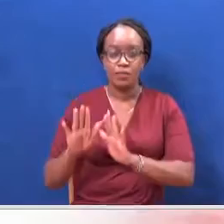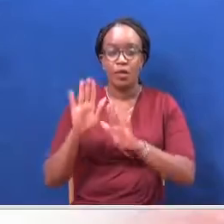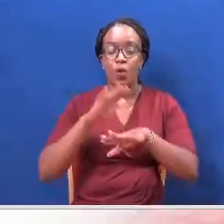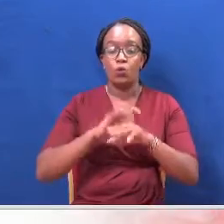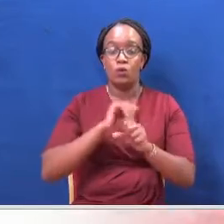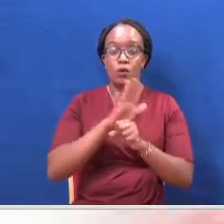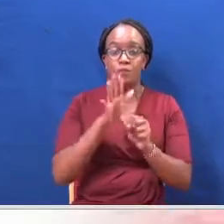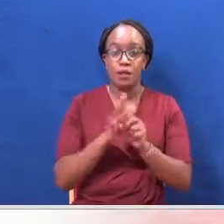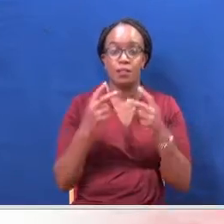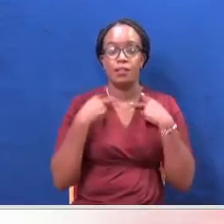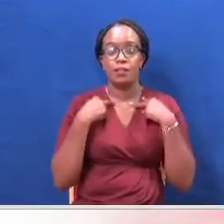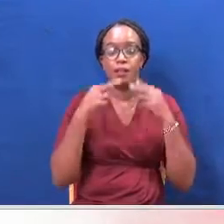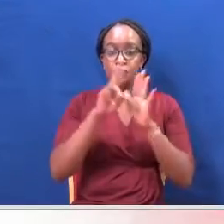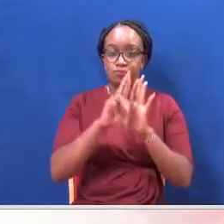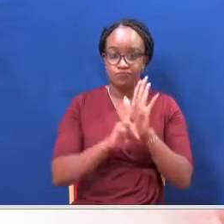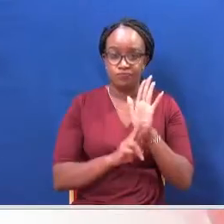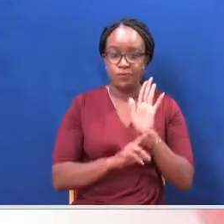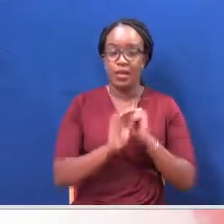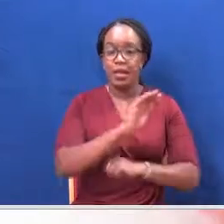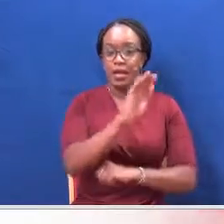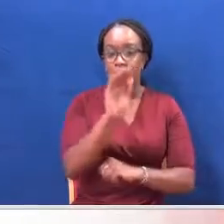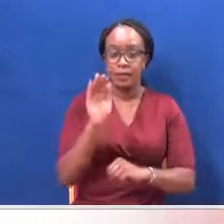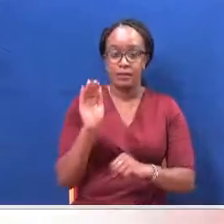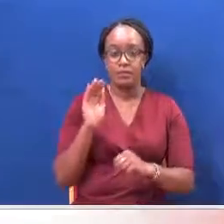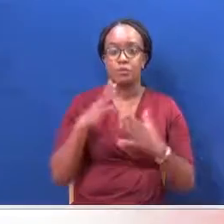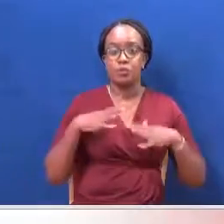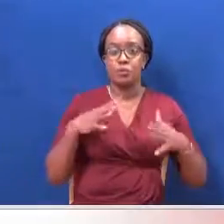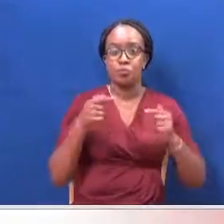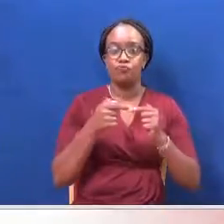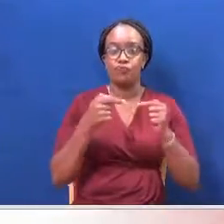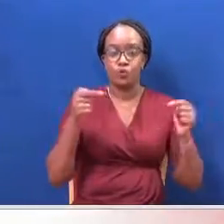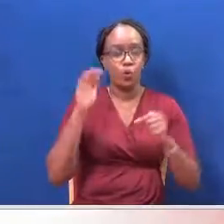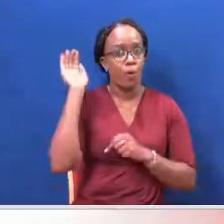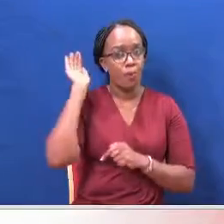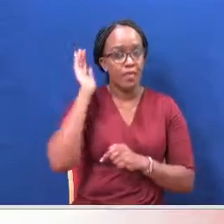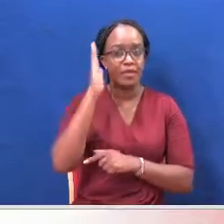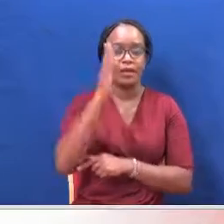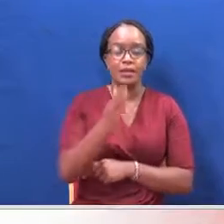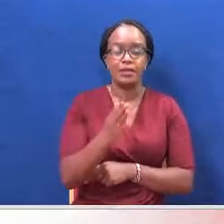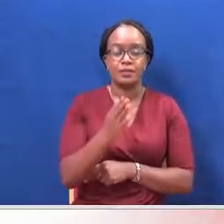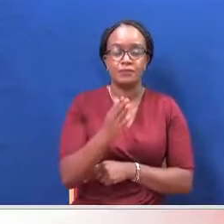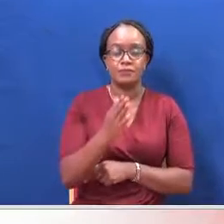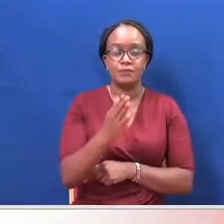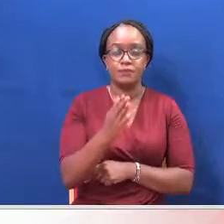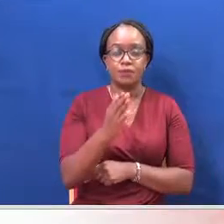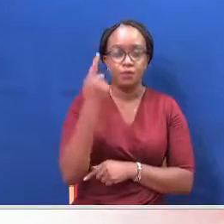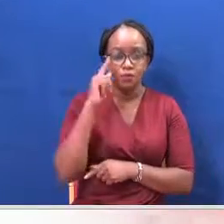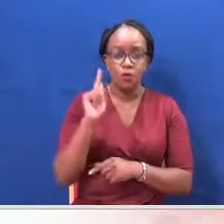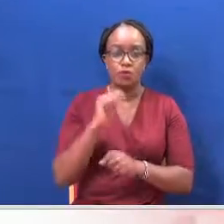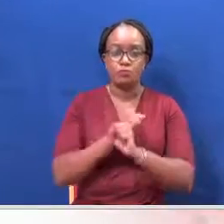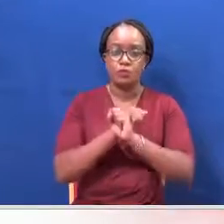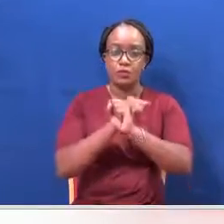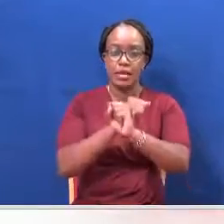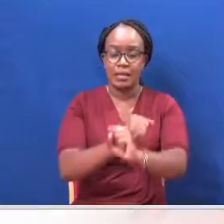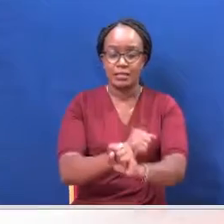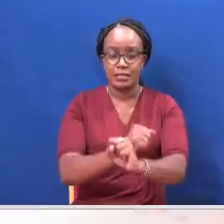COVID-19 restrictions and also urged his opponents to also obey the directive in the interest of safeguarding the health